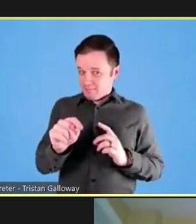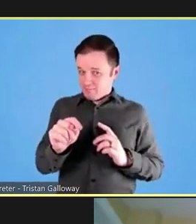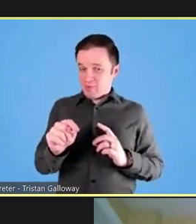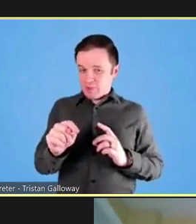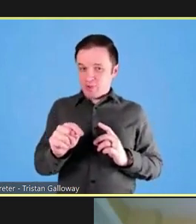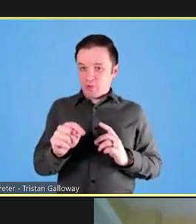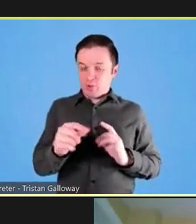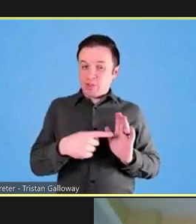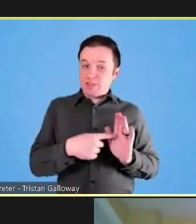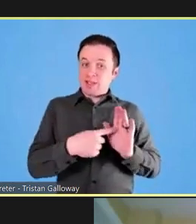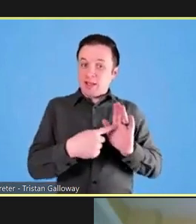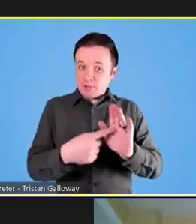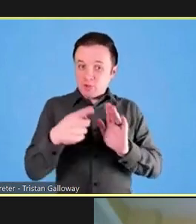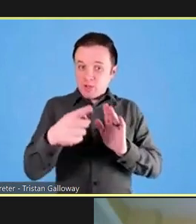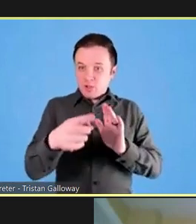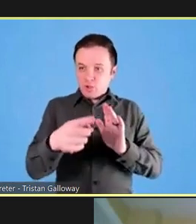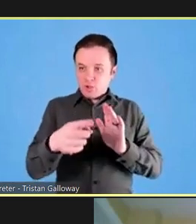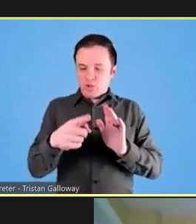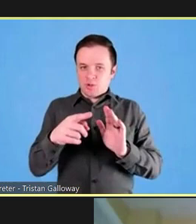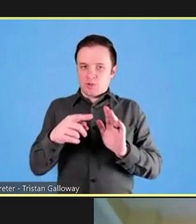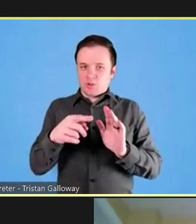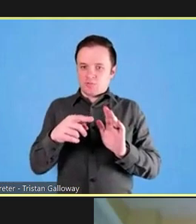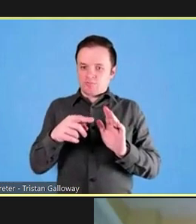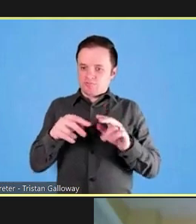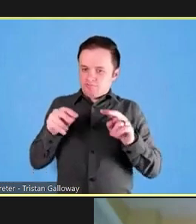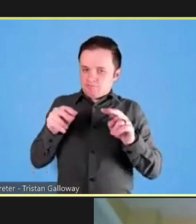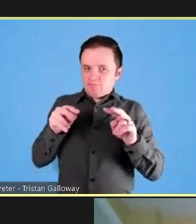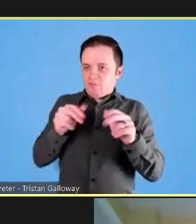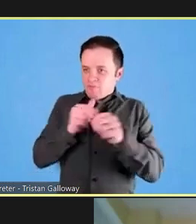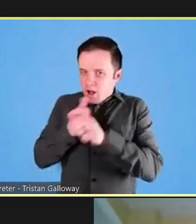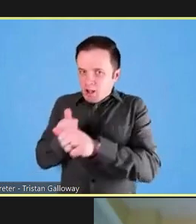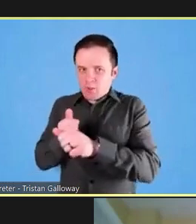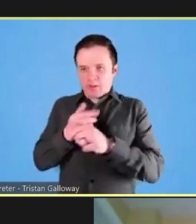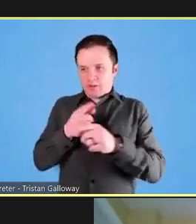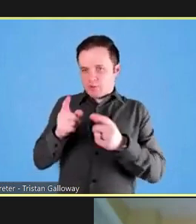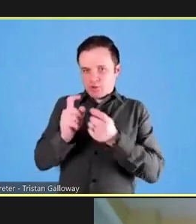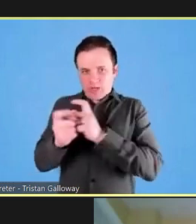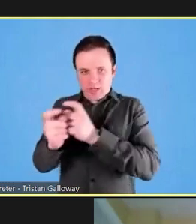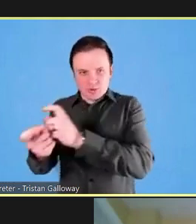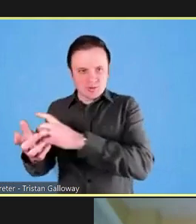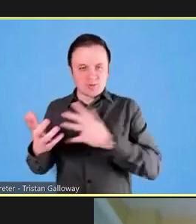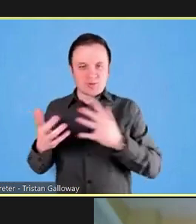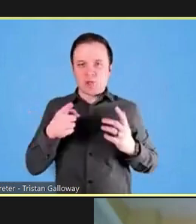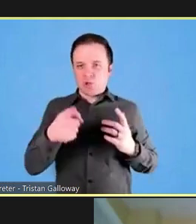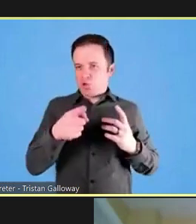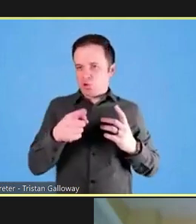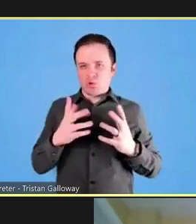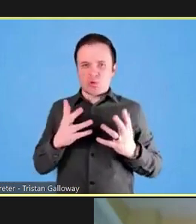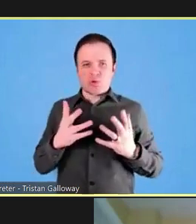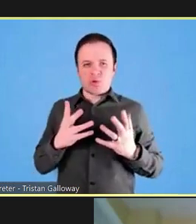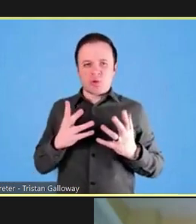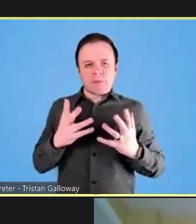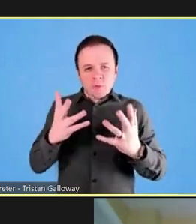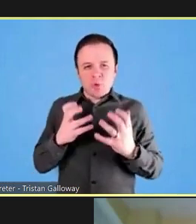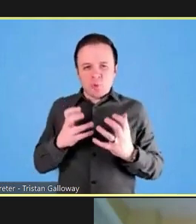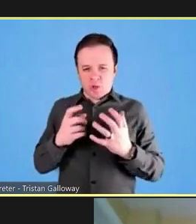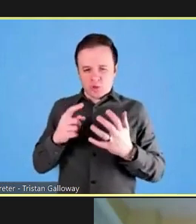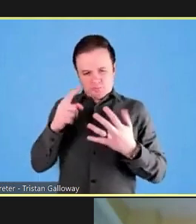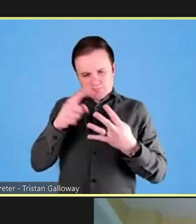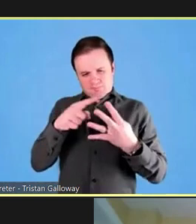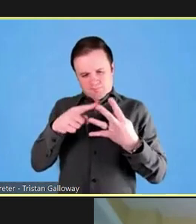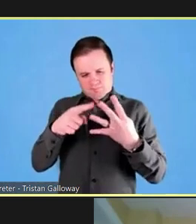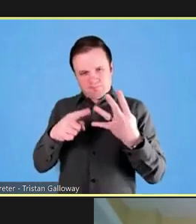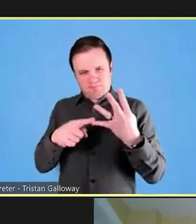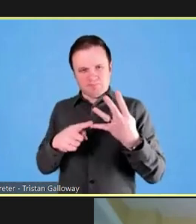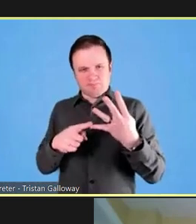that you're keeping an eye on this blueprint for change and that you are looking at doing things that hit those four pillars